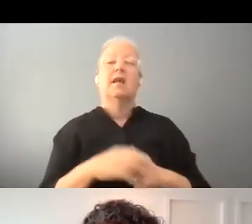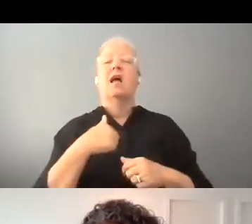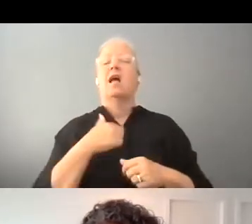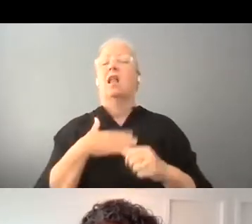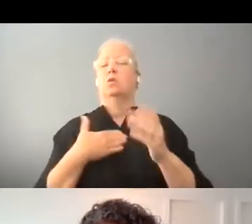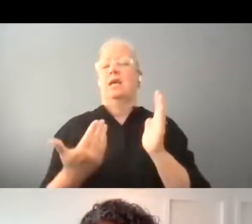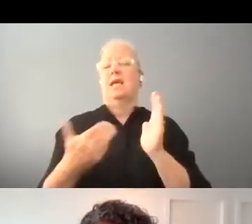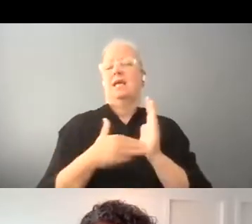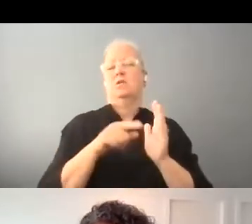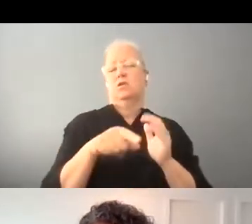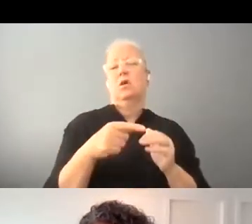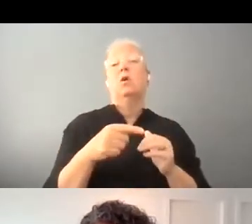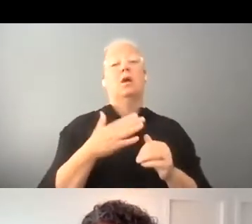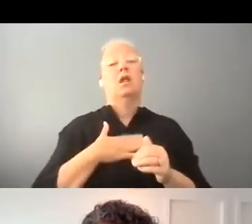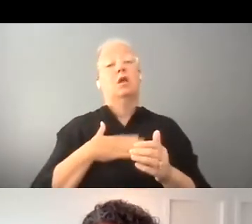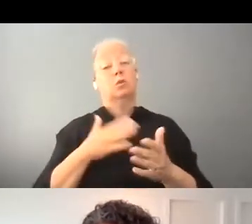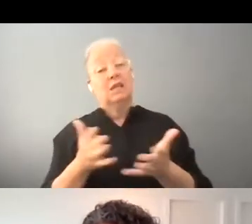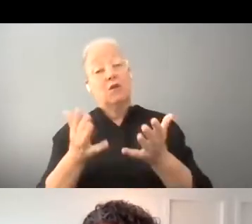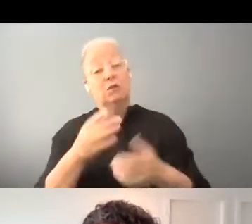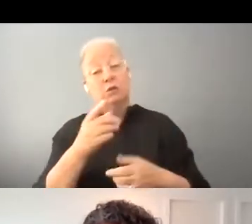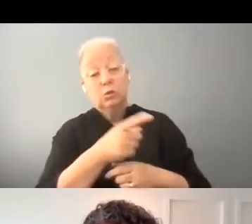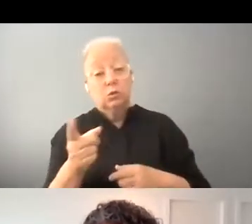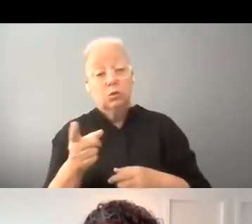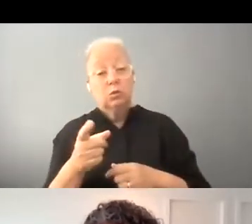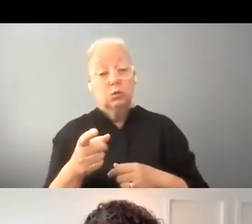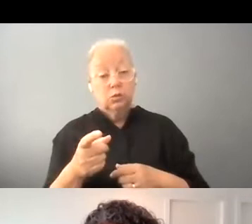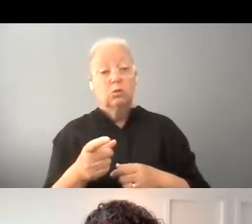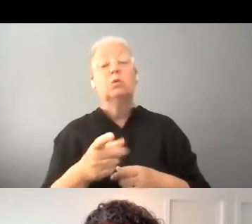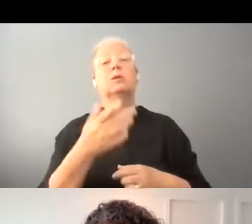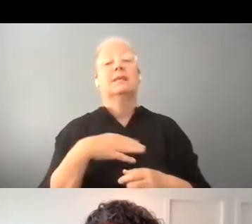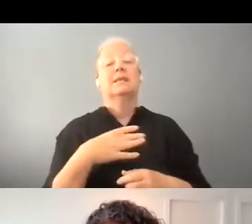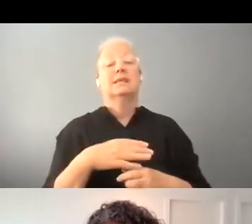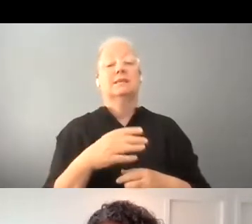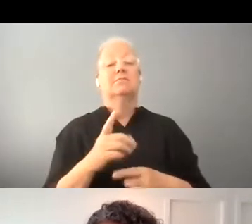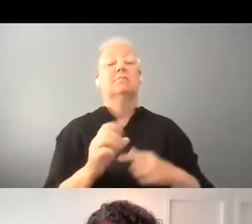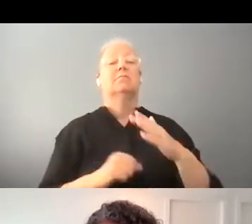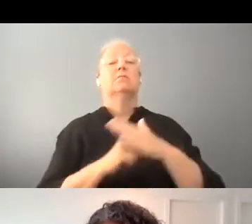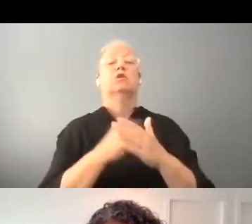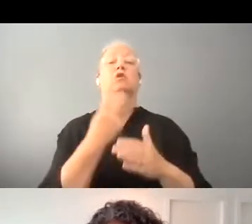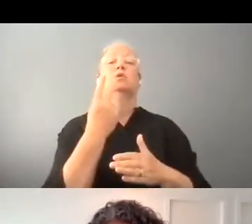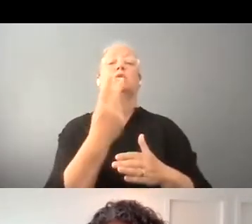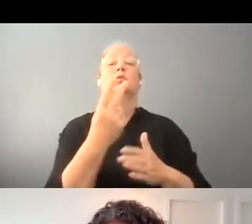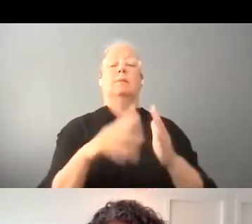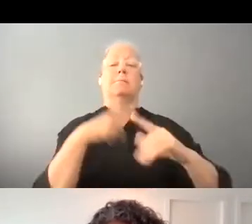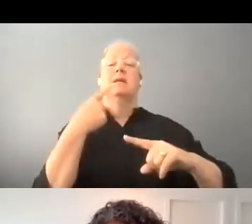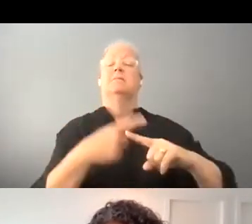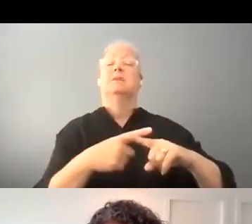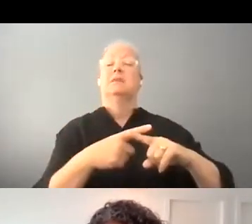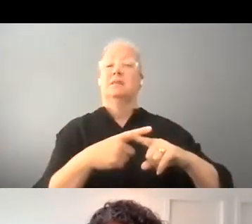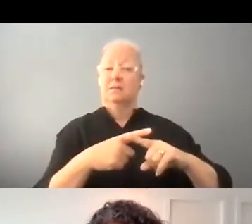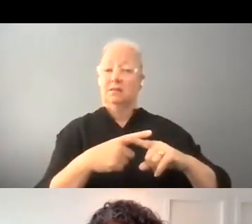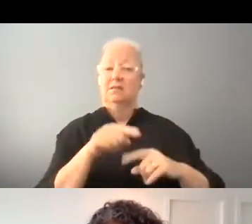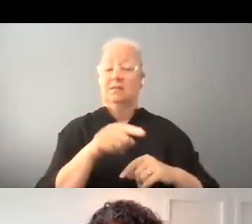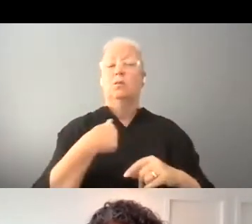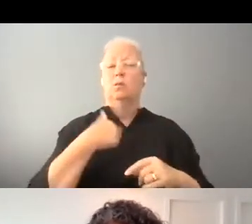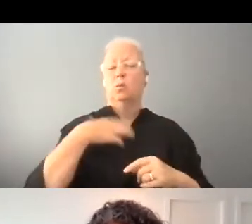we do encourage you to apply with, to be on a maximum of 2 applications. That's not a hard and fast rule, but we really want you to think